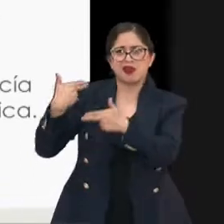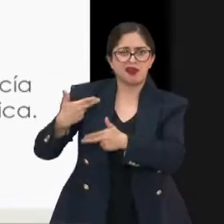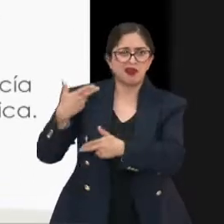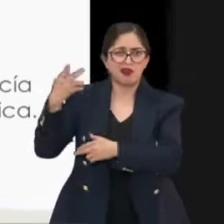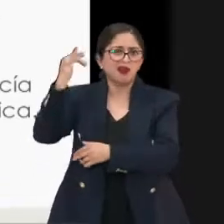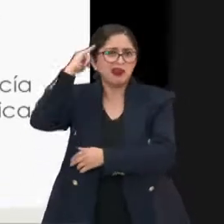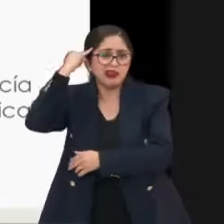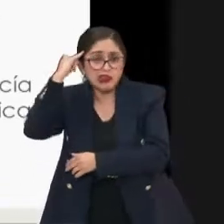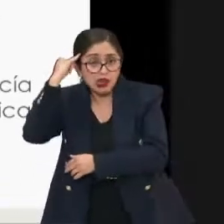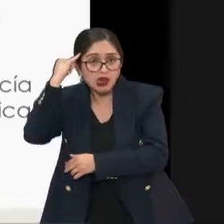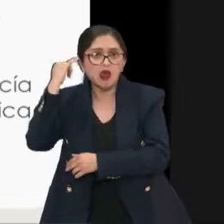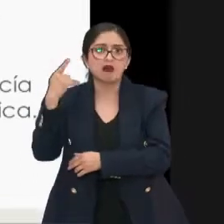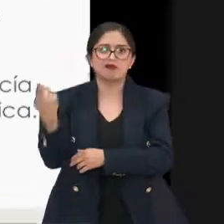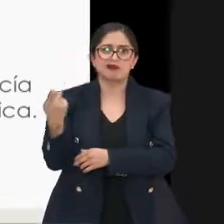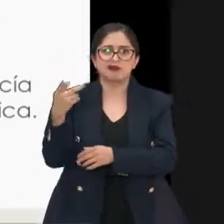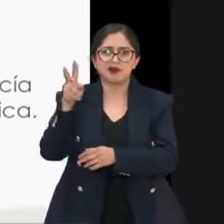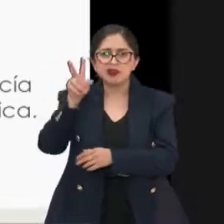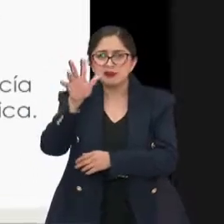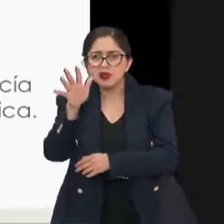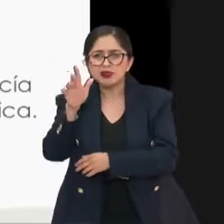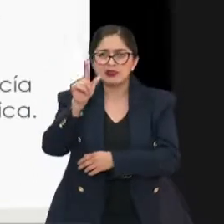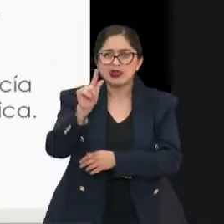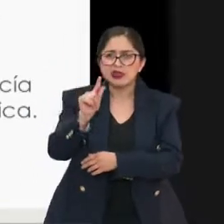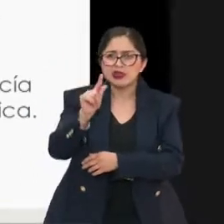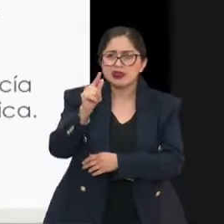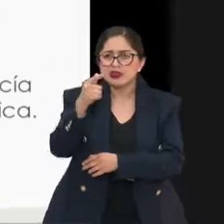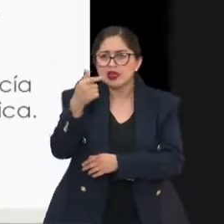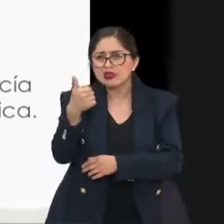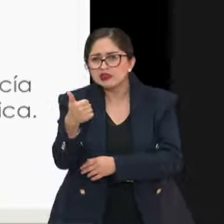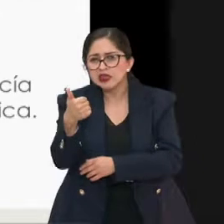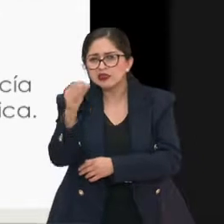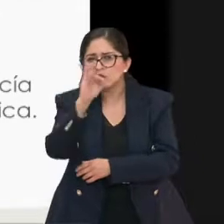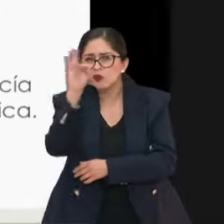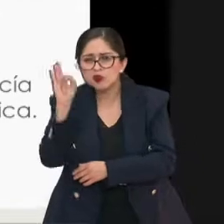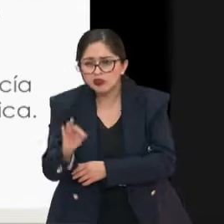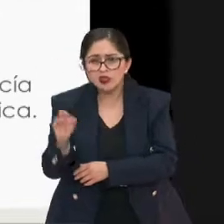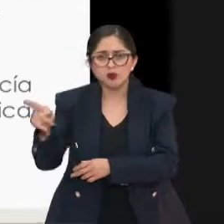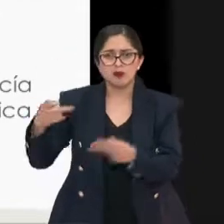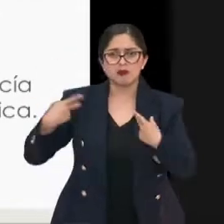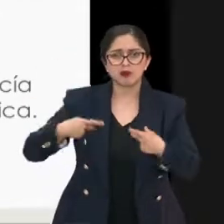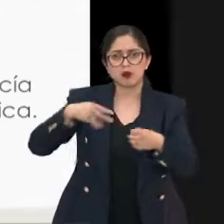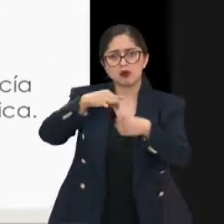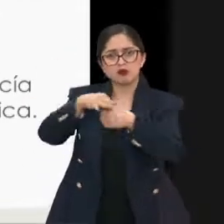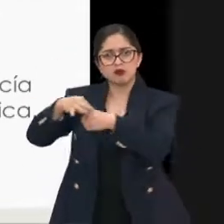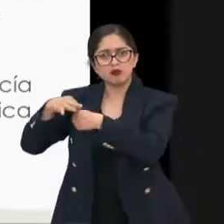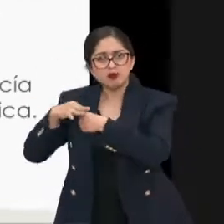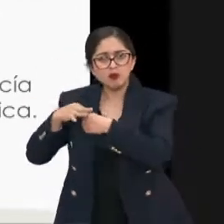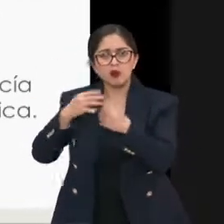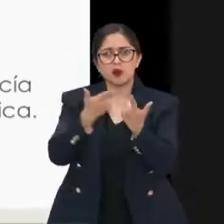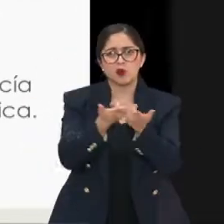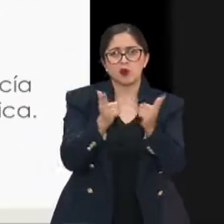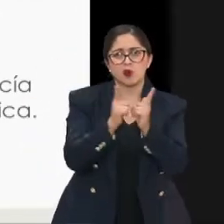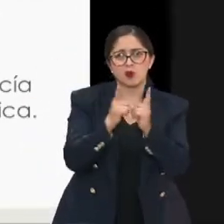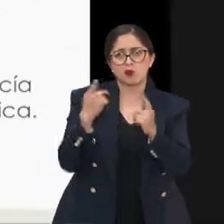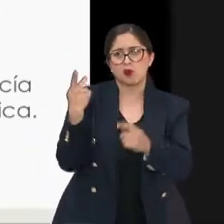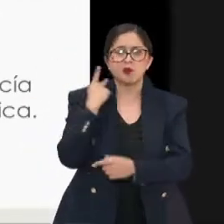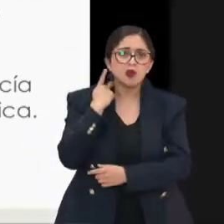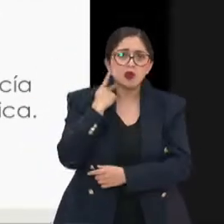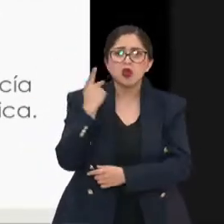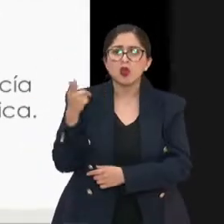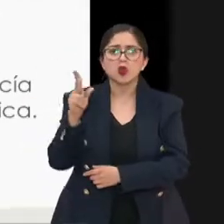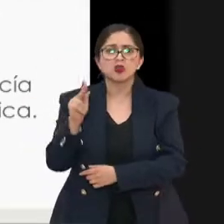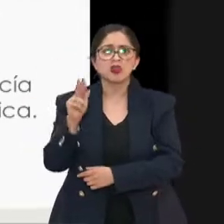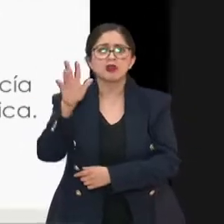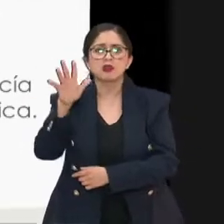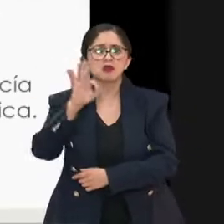not they do not have an ethnicity, it's 76% of those have voted opposing